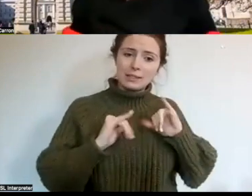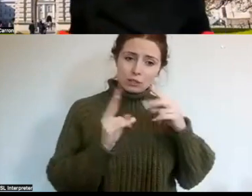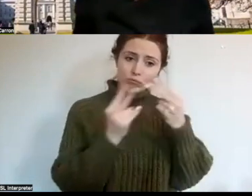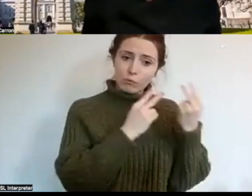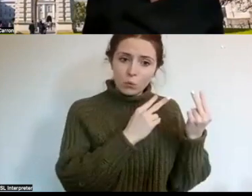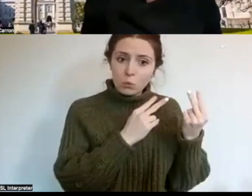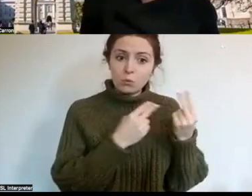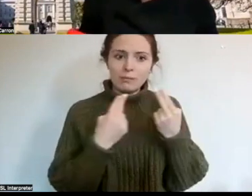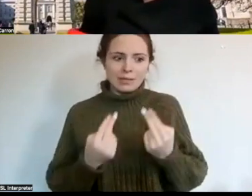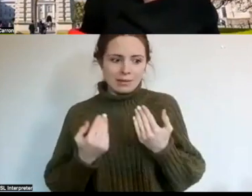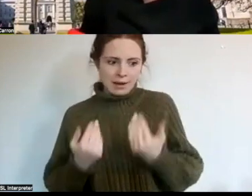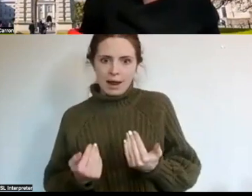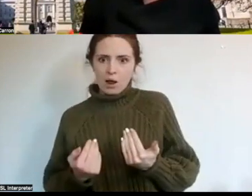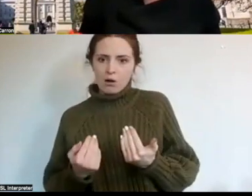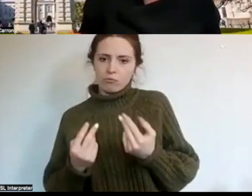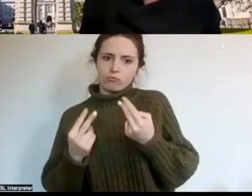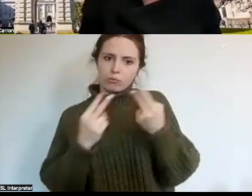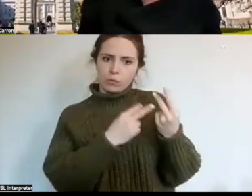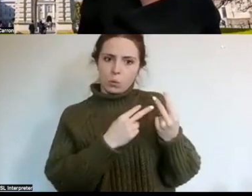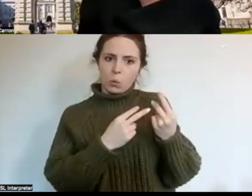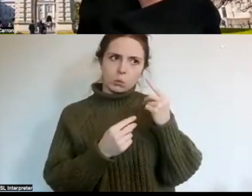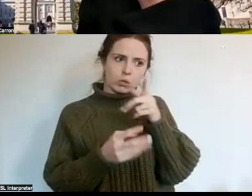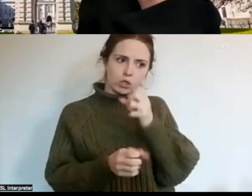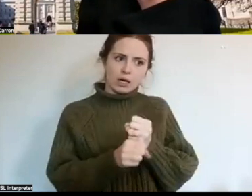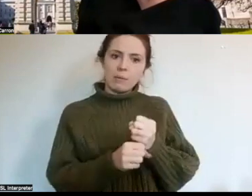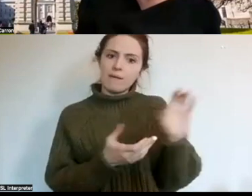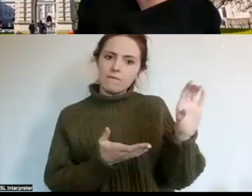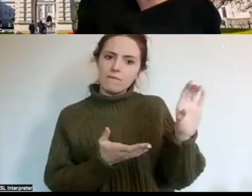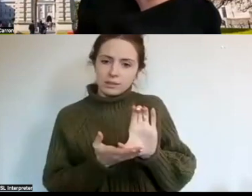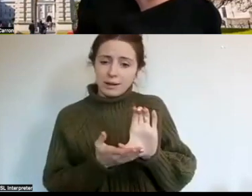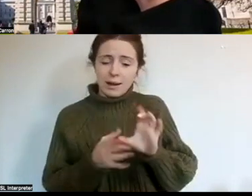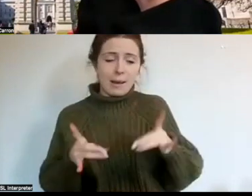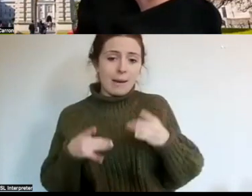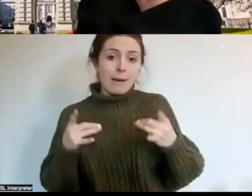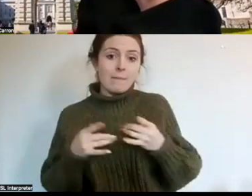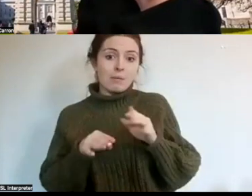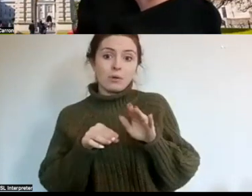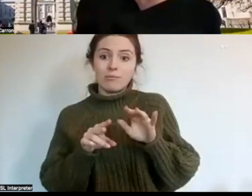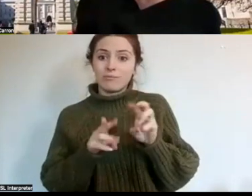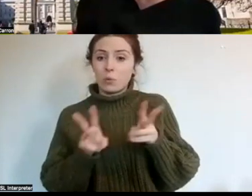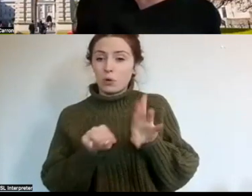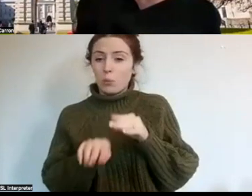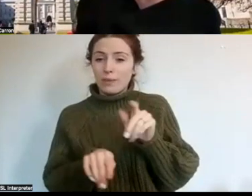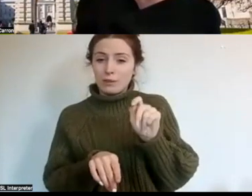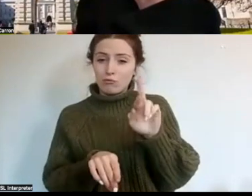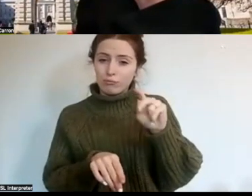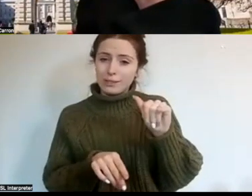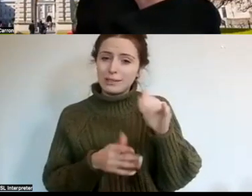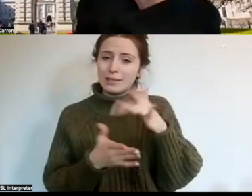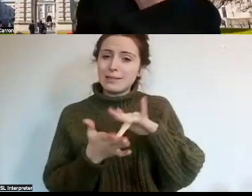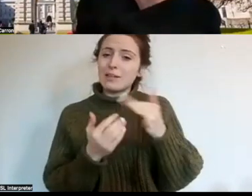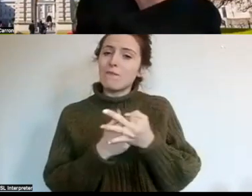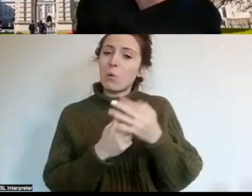done now. And we are really happy to be working with the Trinity Centre for Ageing and Intellectual Disability and the HSC and yourselves to try